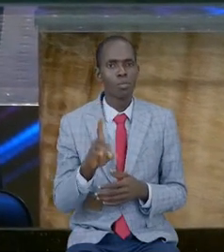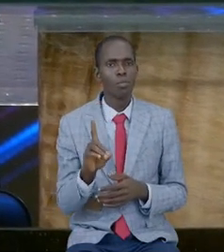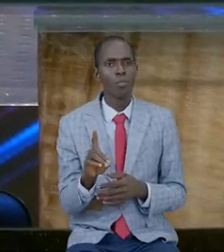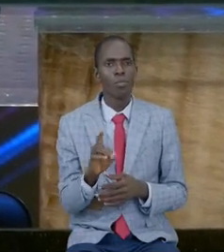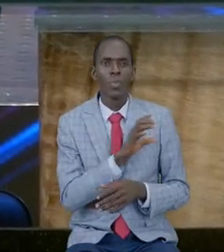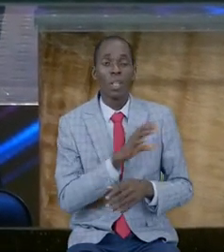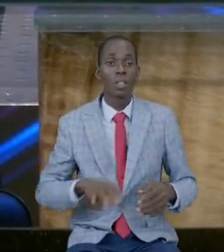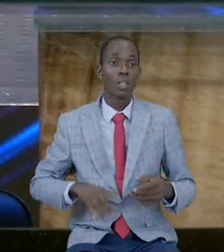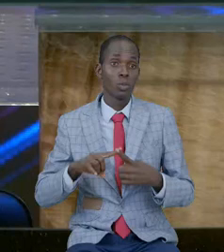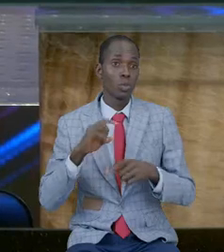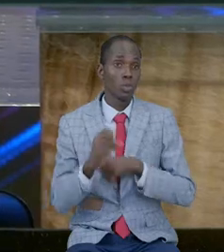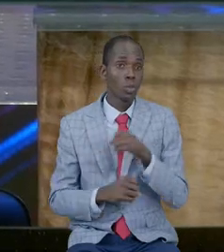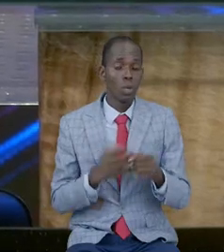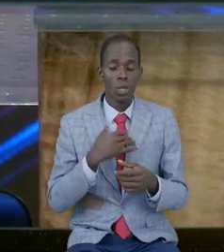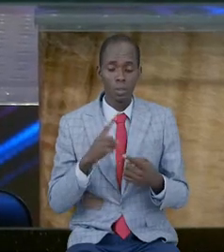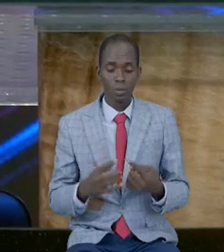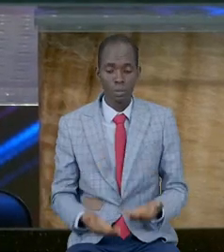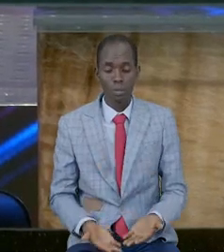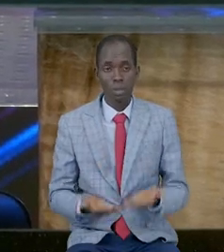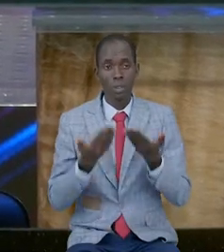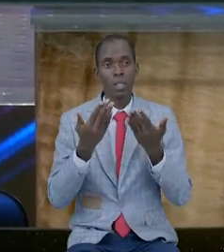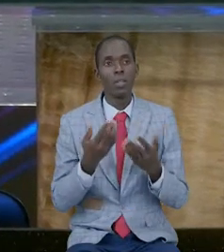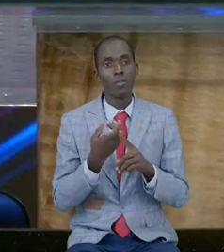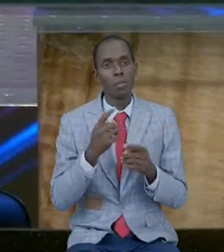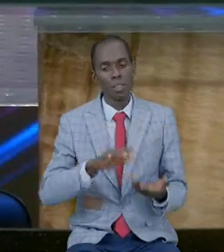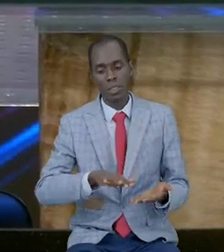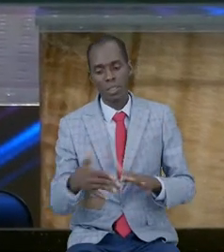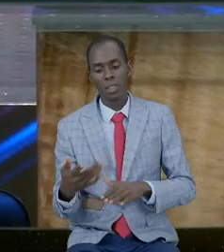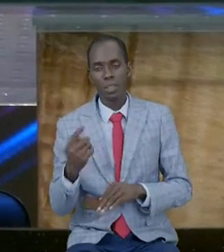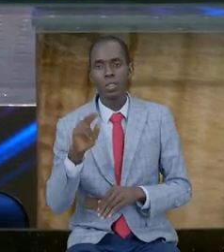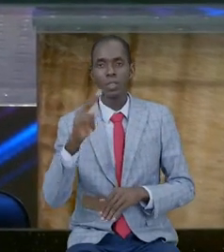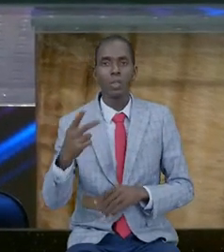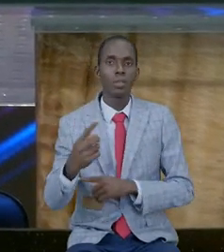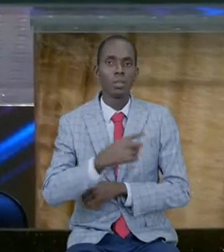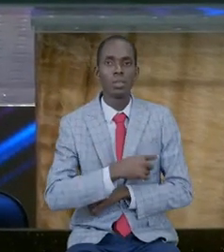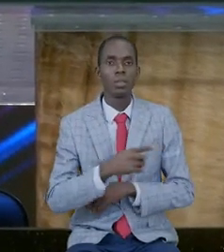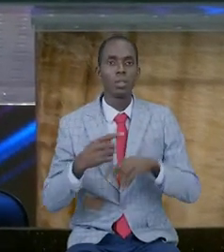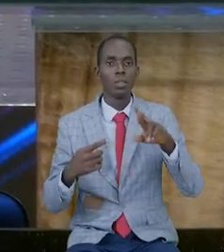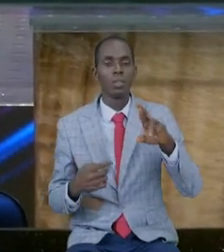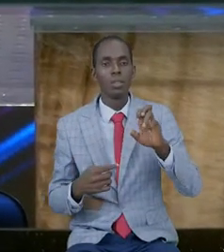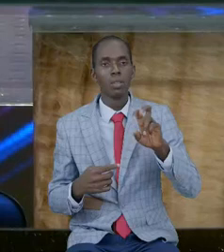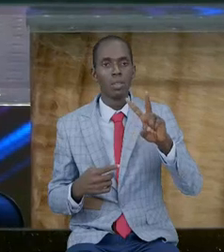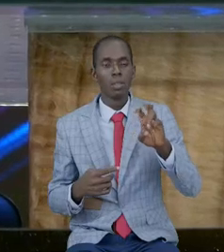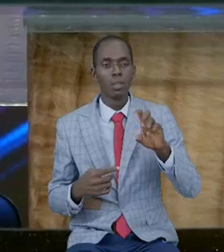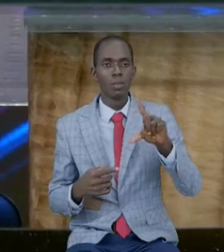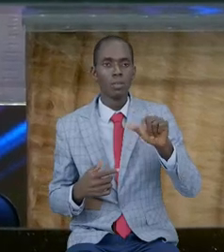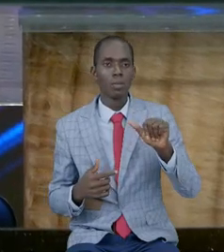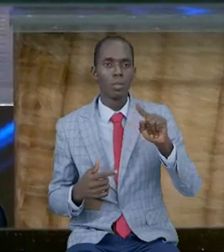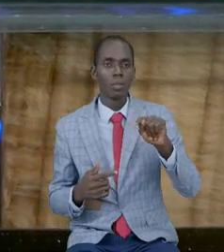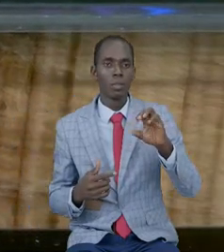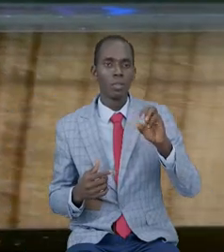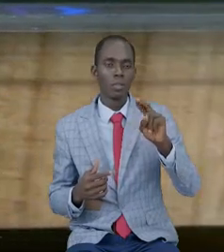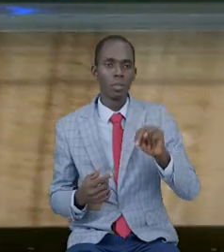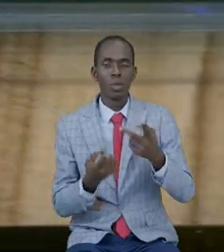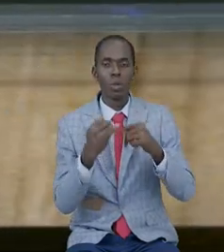rise from the dead the third day revelation coming from the